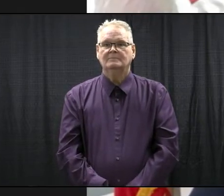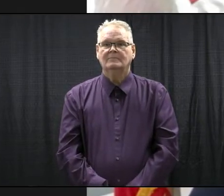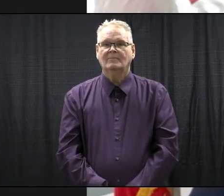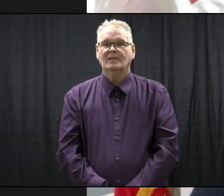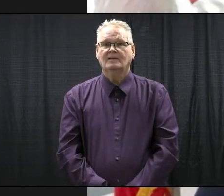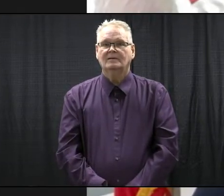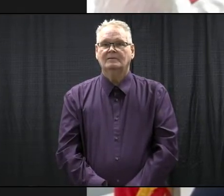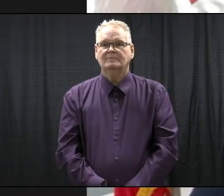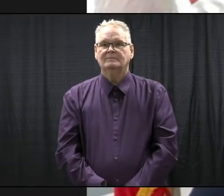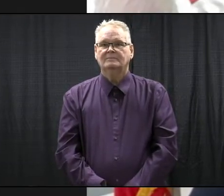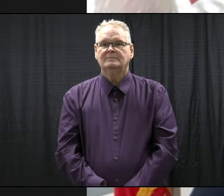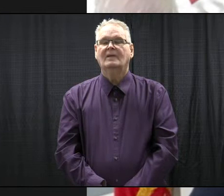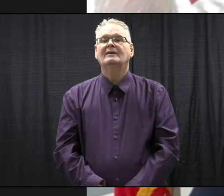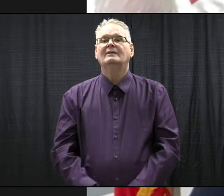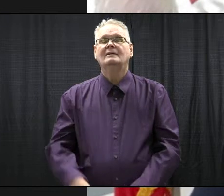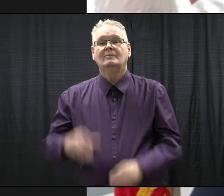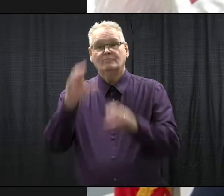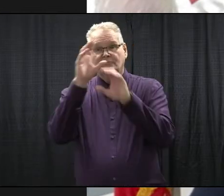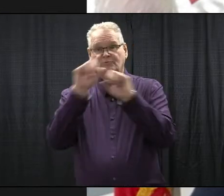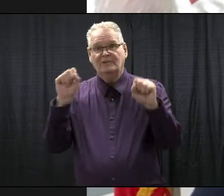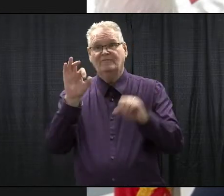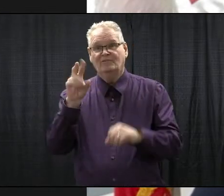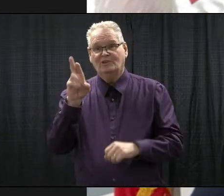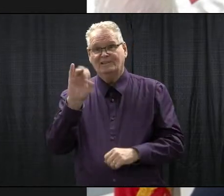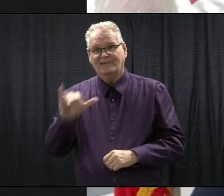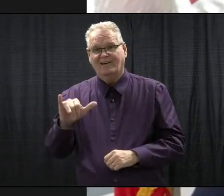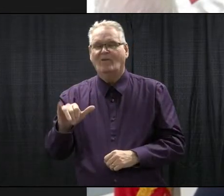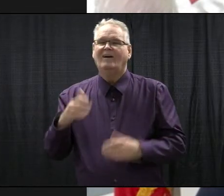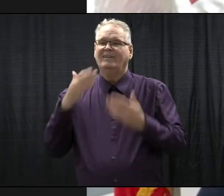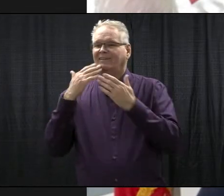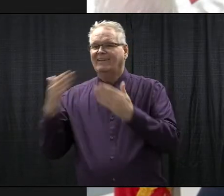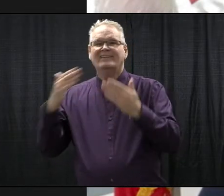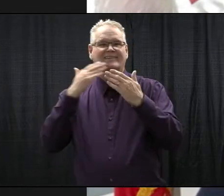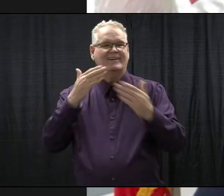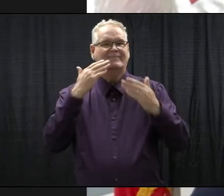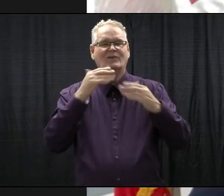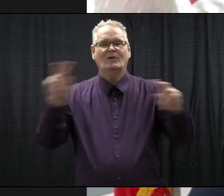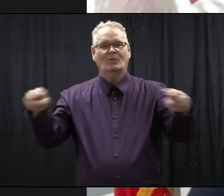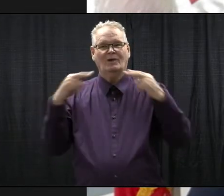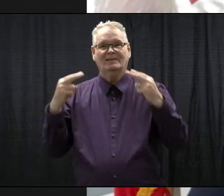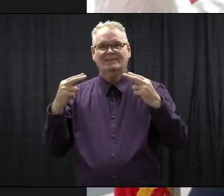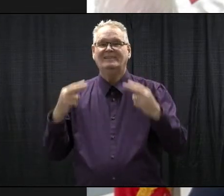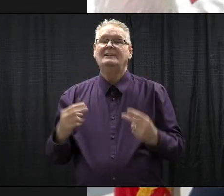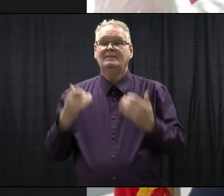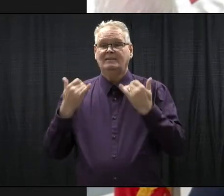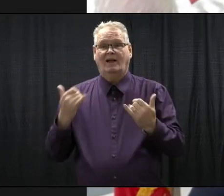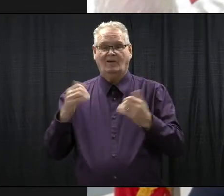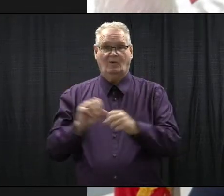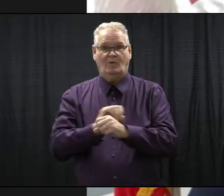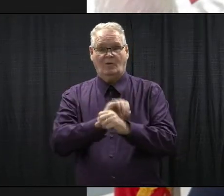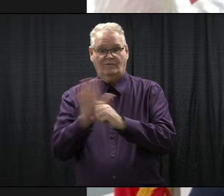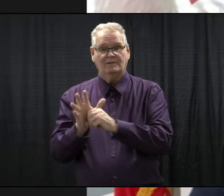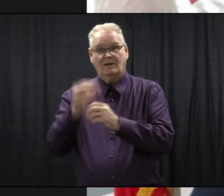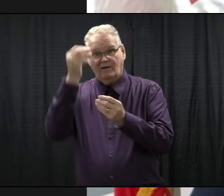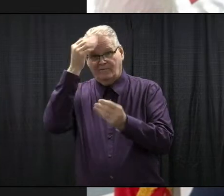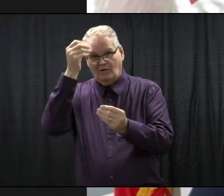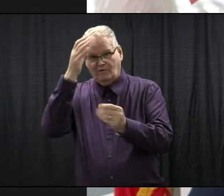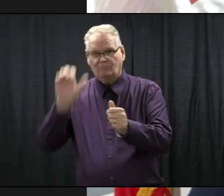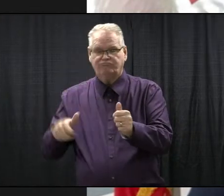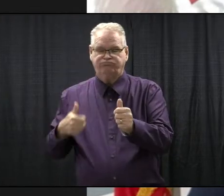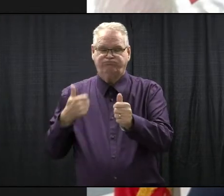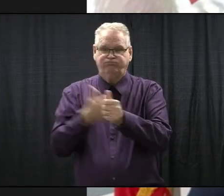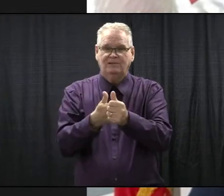Thank you. Thank you all for joining us today for Newfoundland and Labrador's COVID-19 update for July 21st,